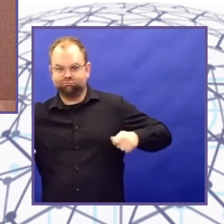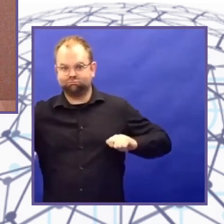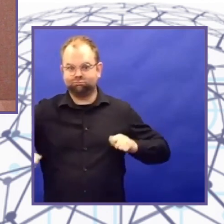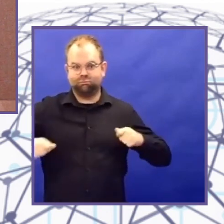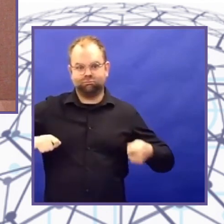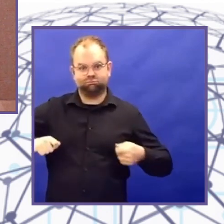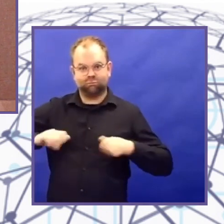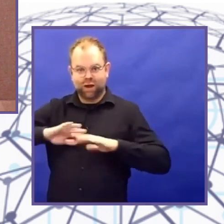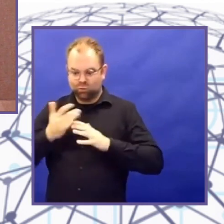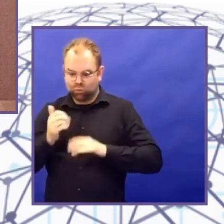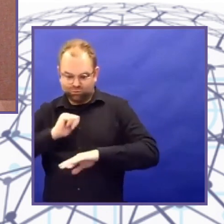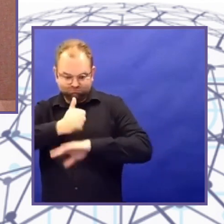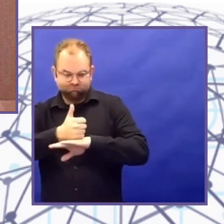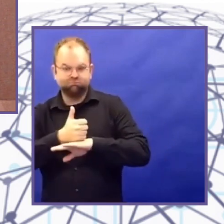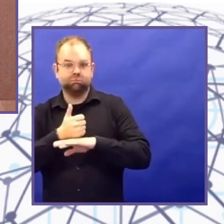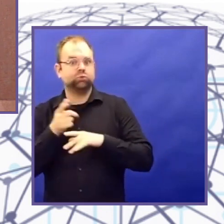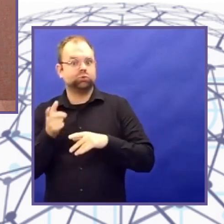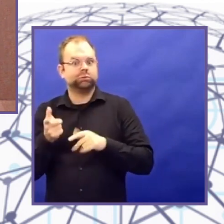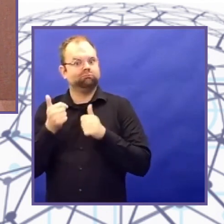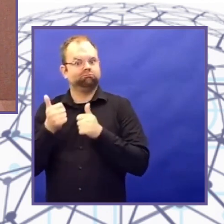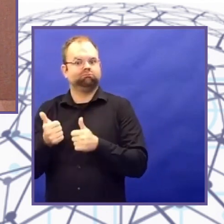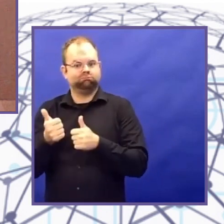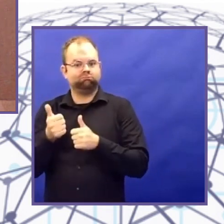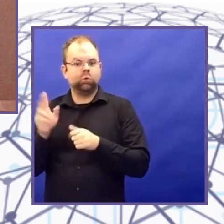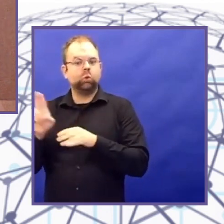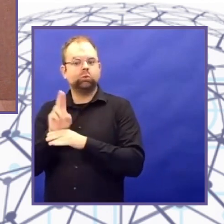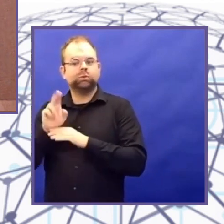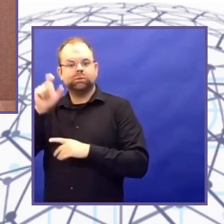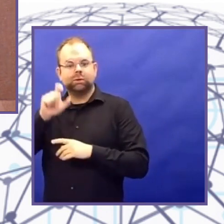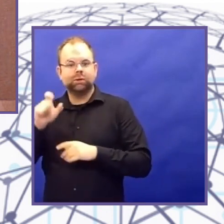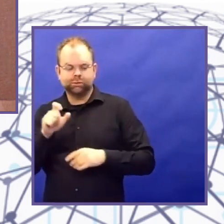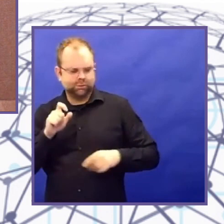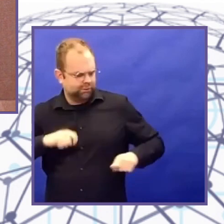So we move through to 2021 now.